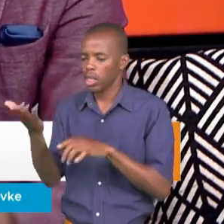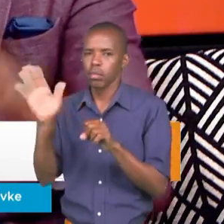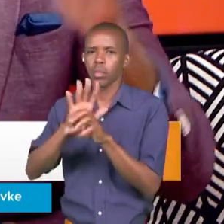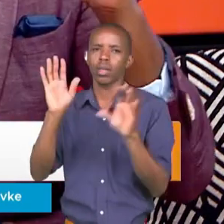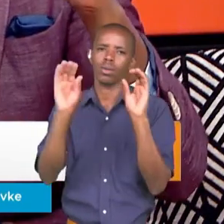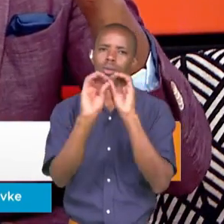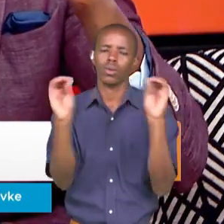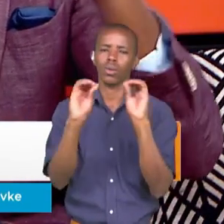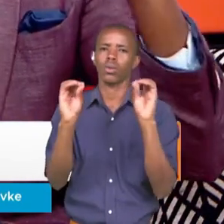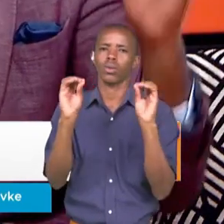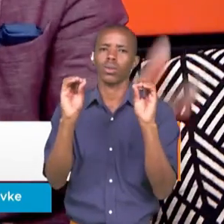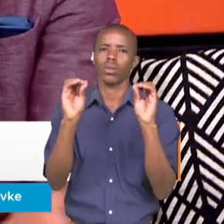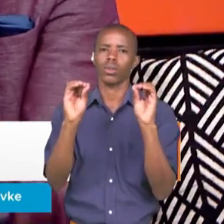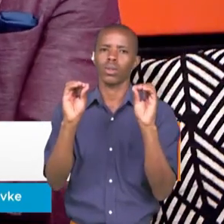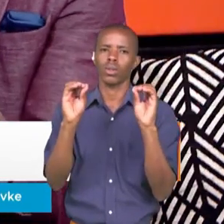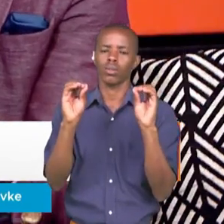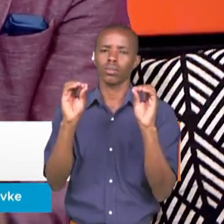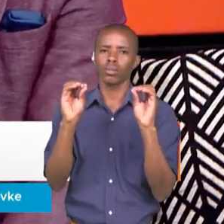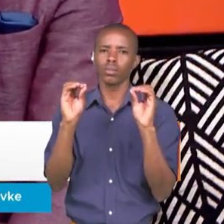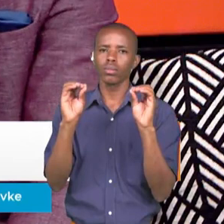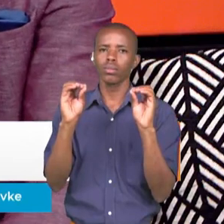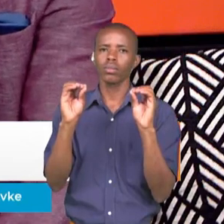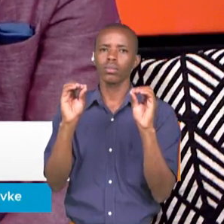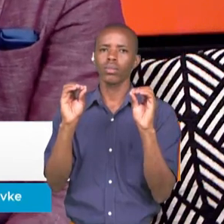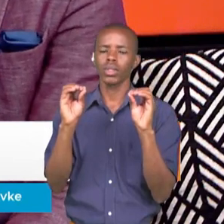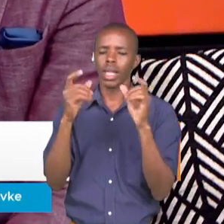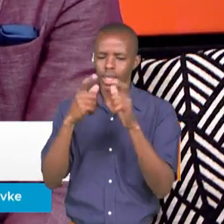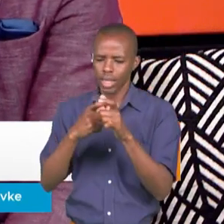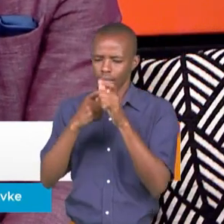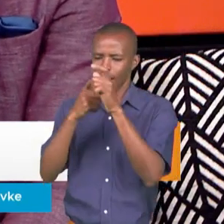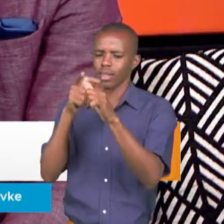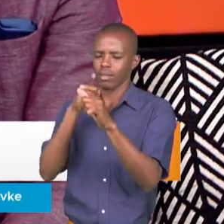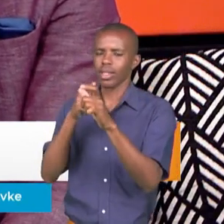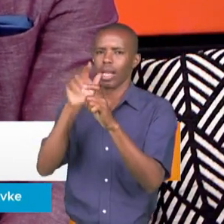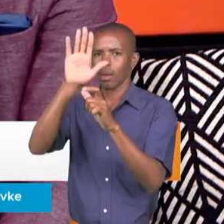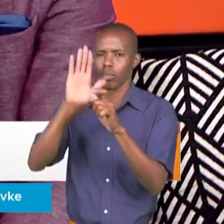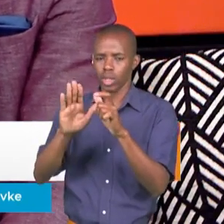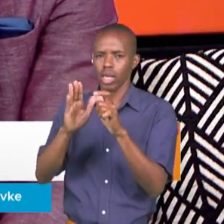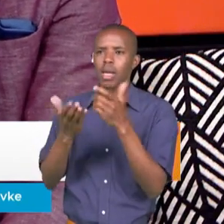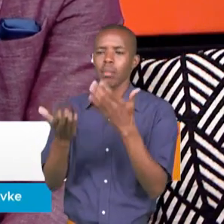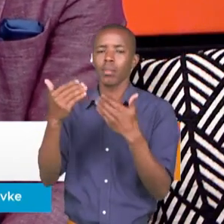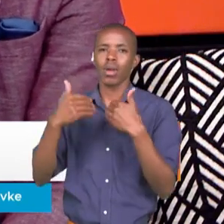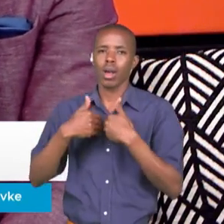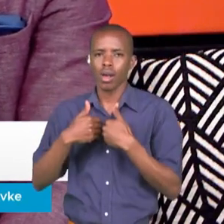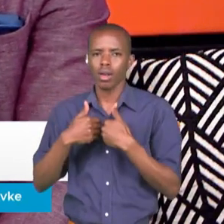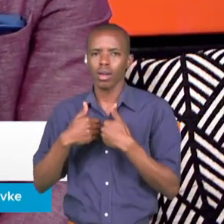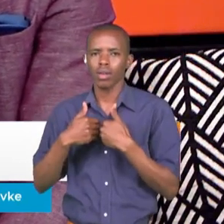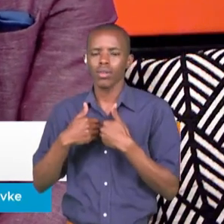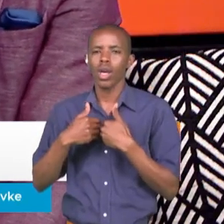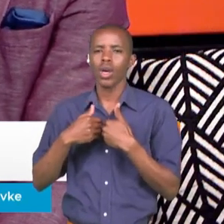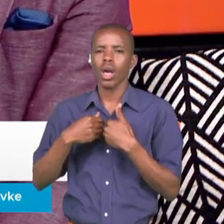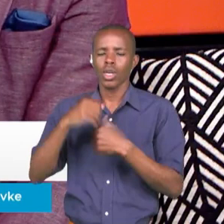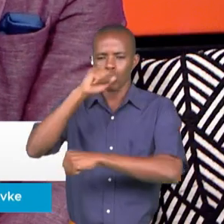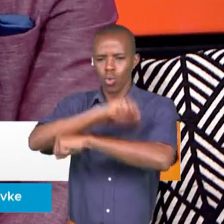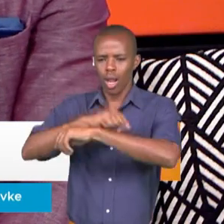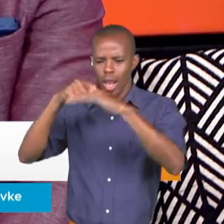on entirely the foundation is the talent. Because now, you might have gone to school for all